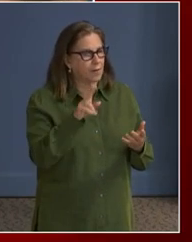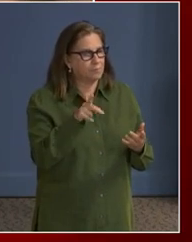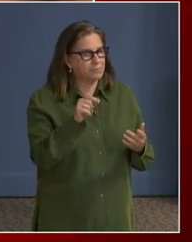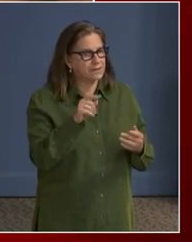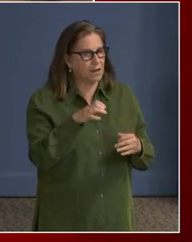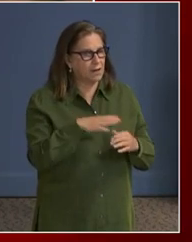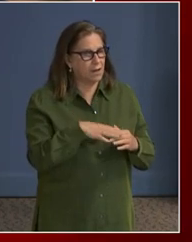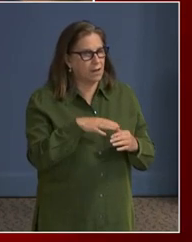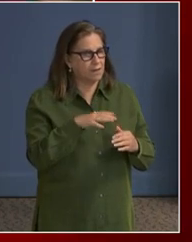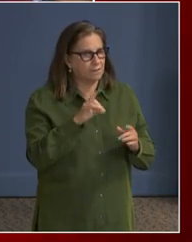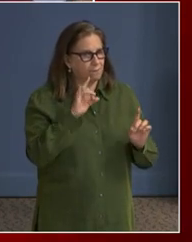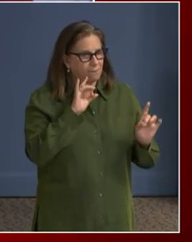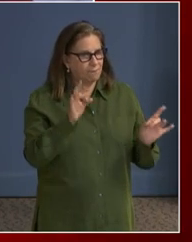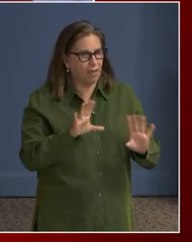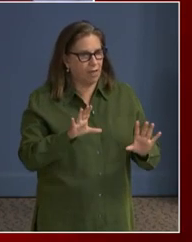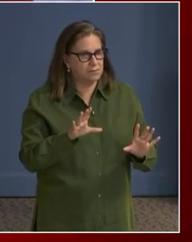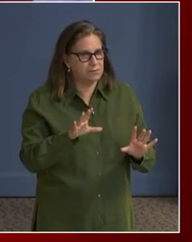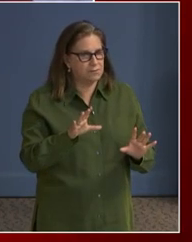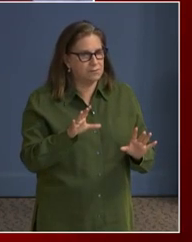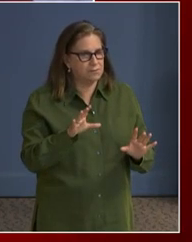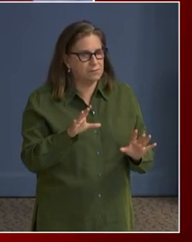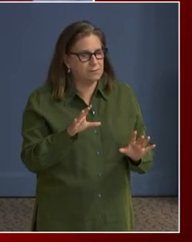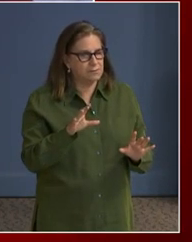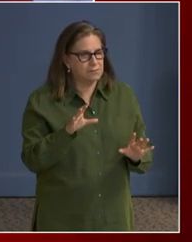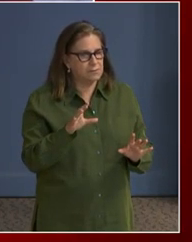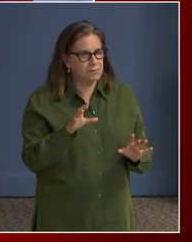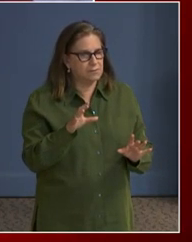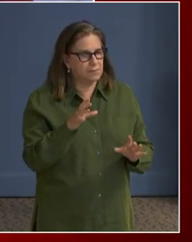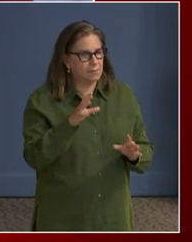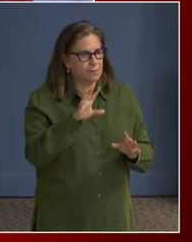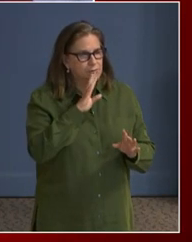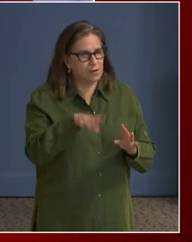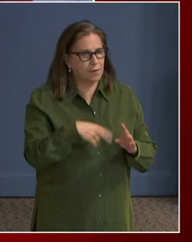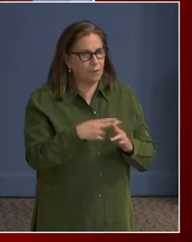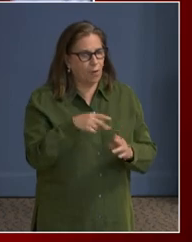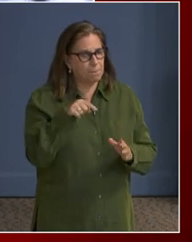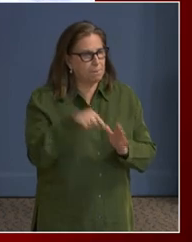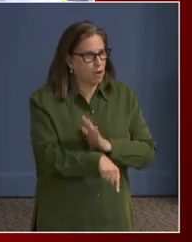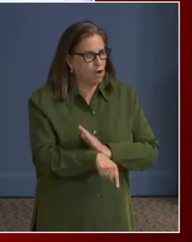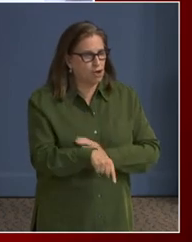being at 101 murders. Thank you.